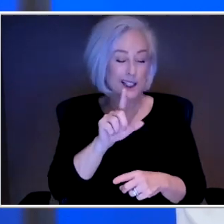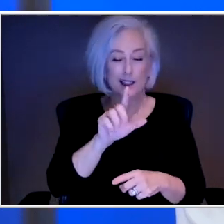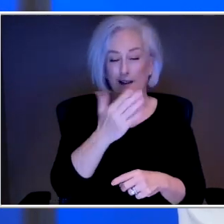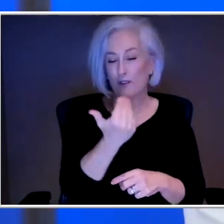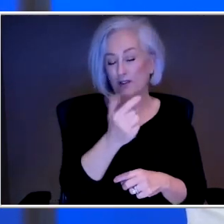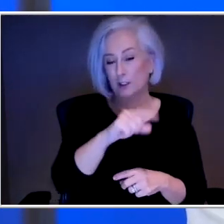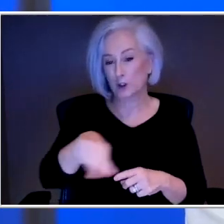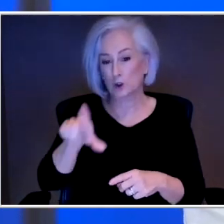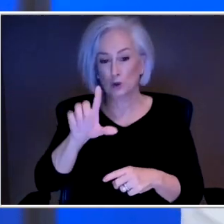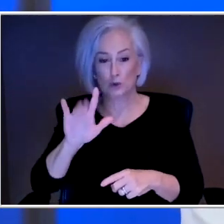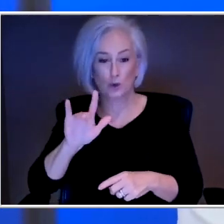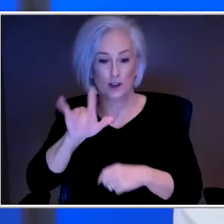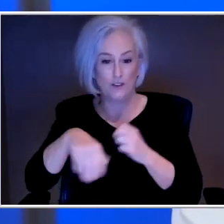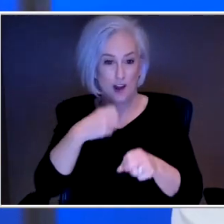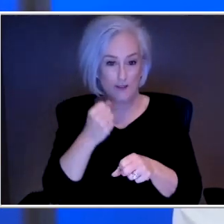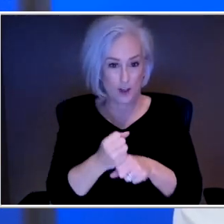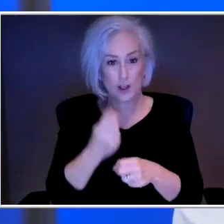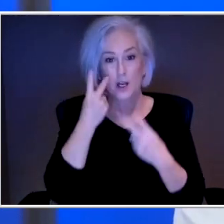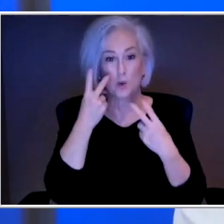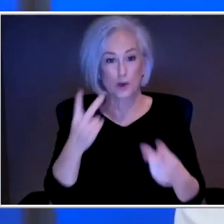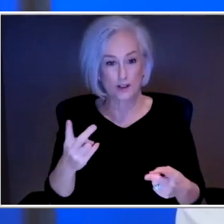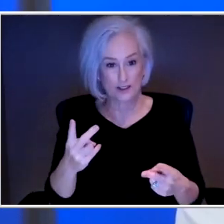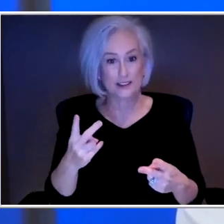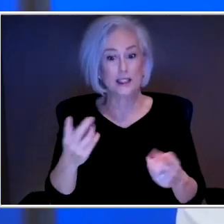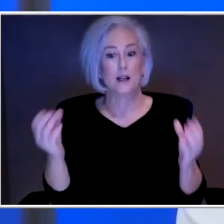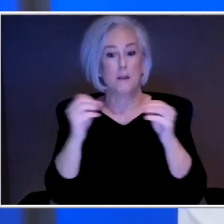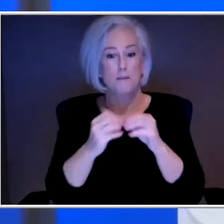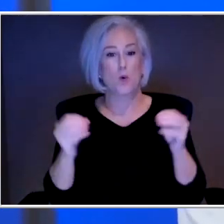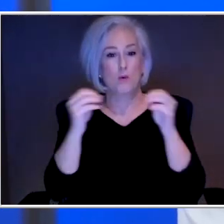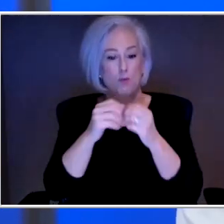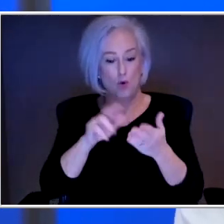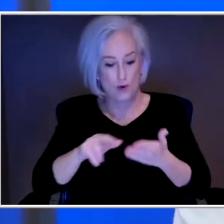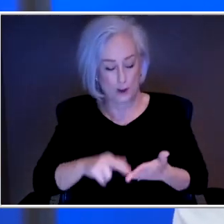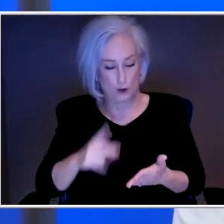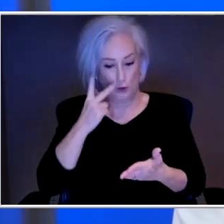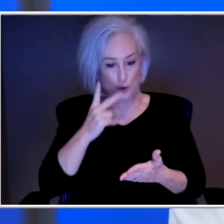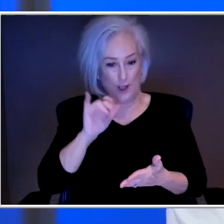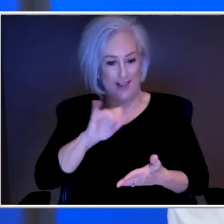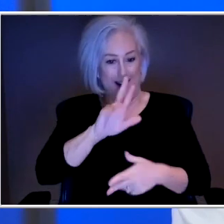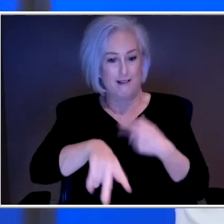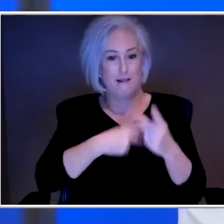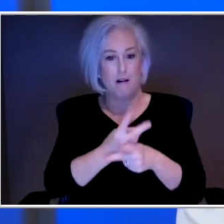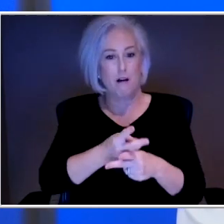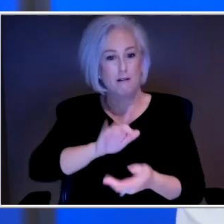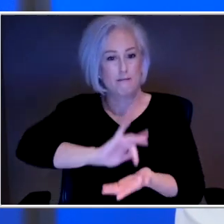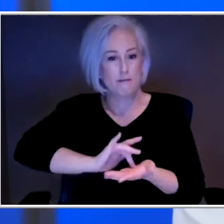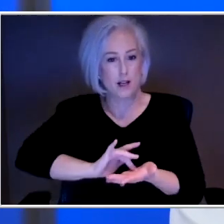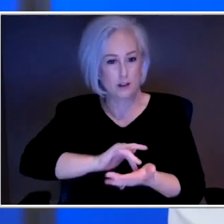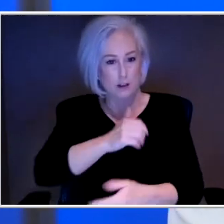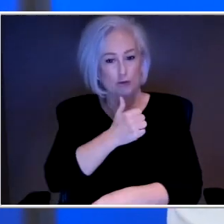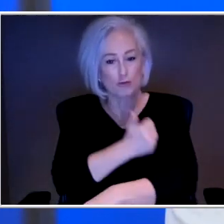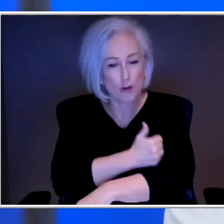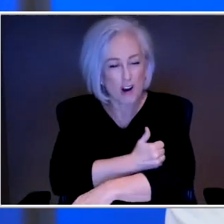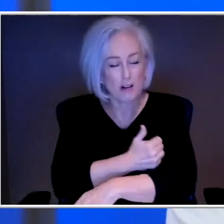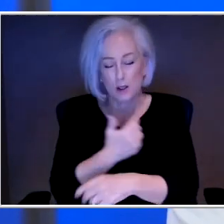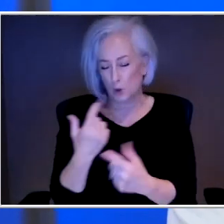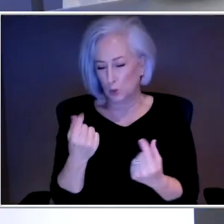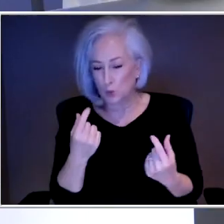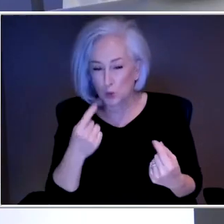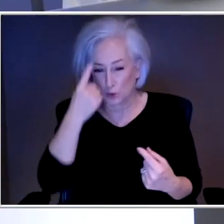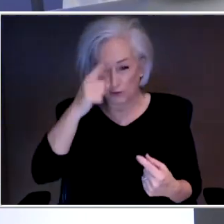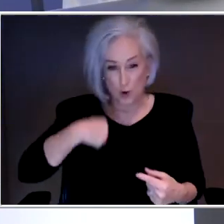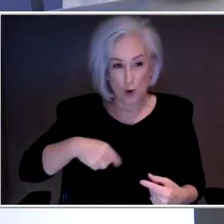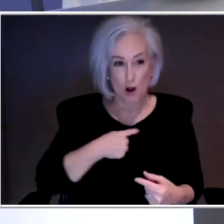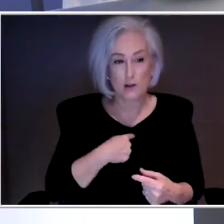of medicalized research to look and say, what do these drugs actually do for us? How do they work? And then what are the benefits or what are the good use cases for them? And there